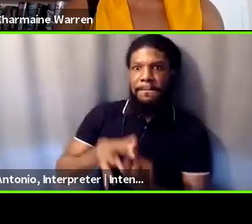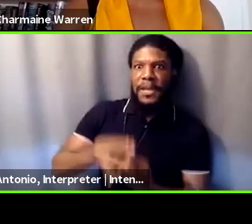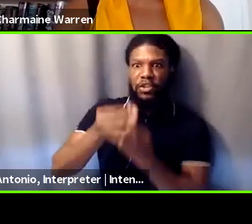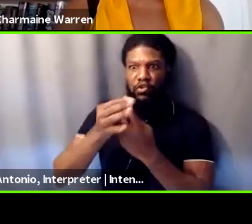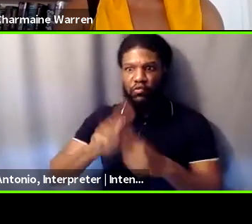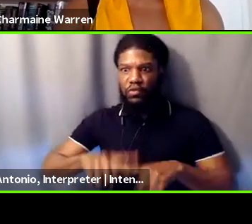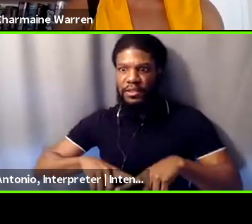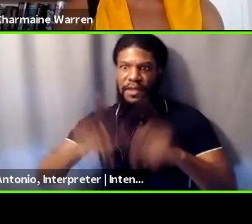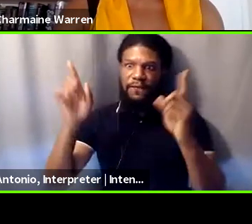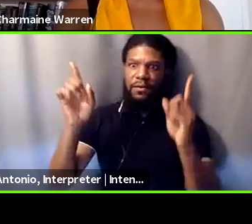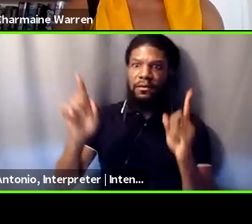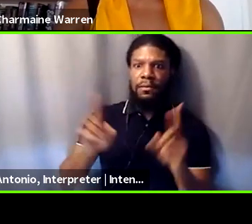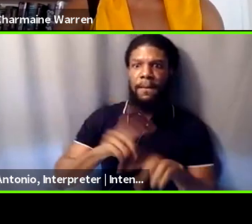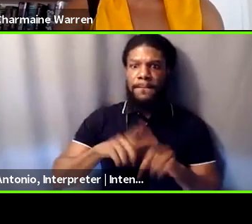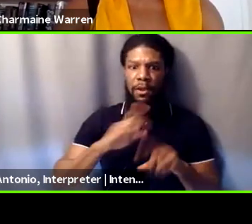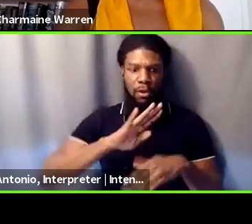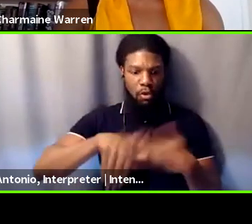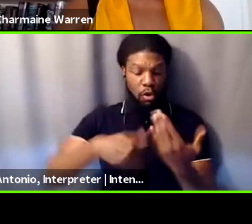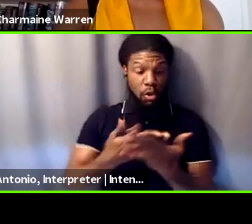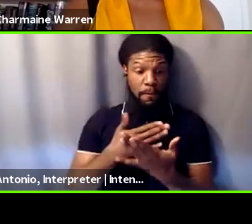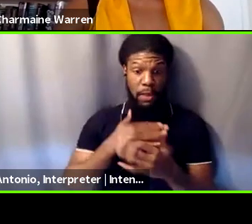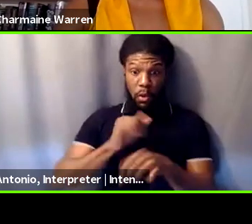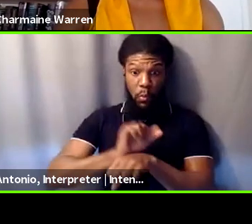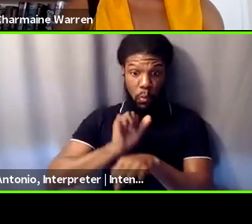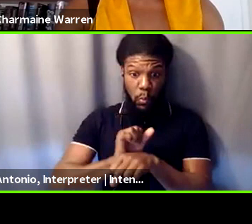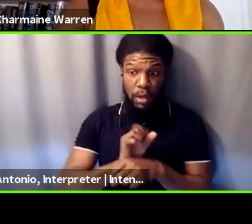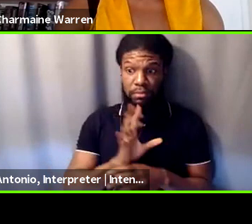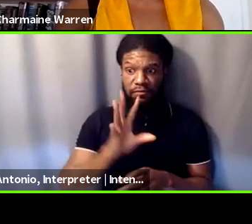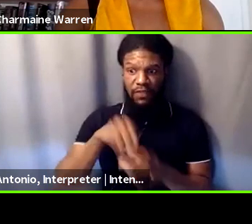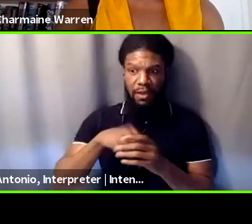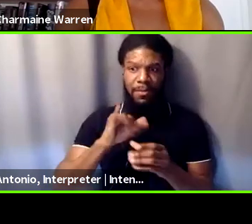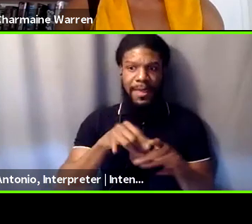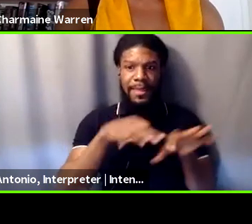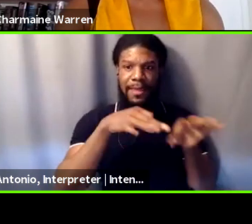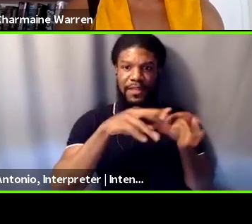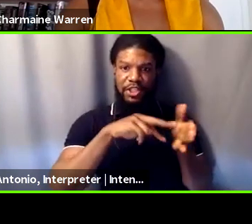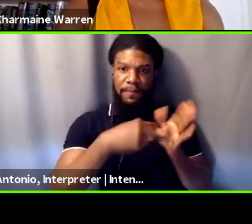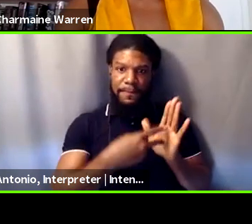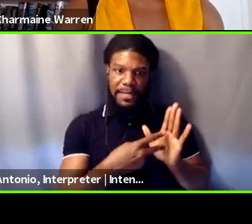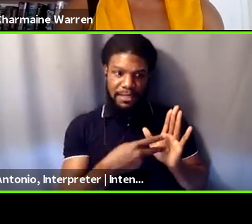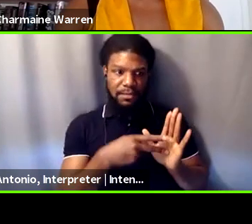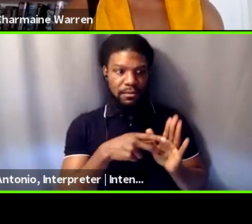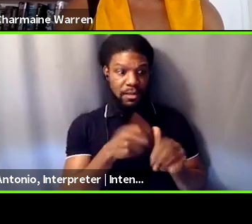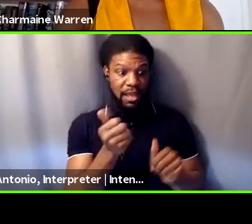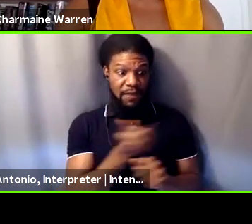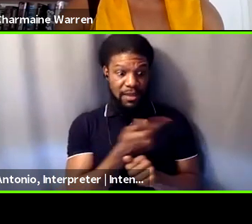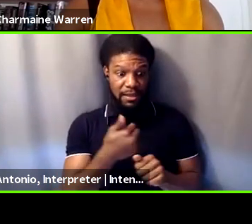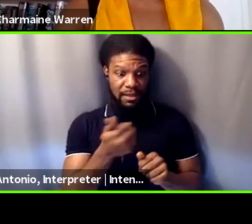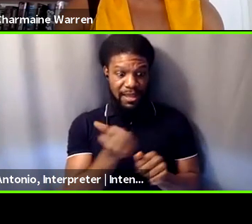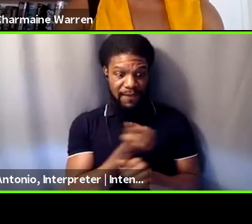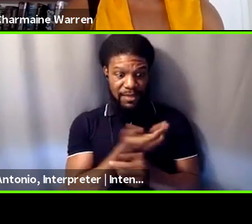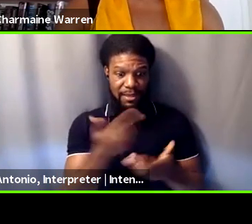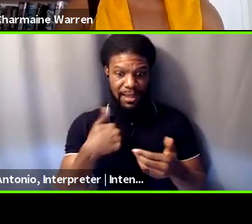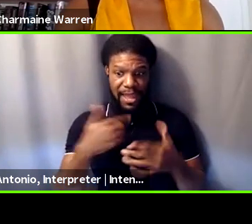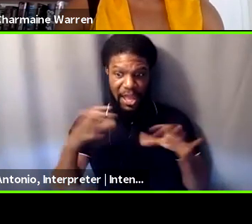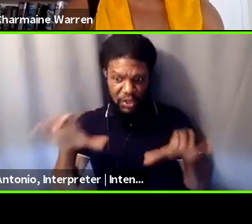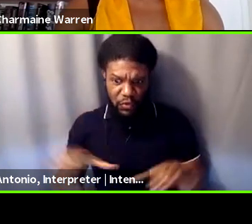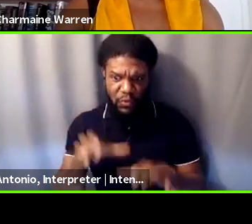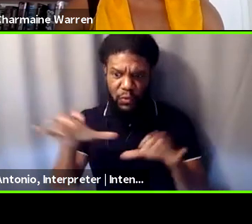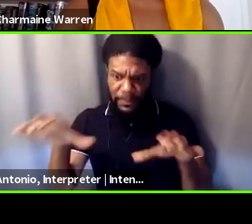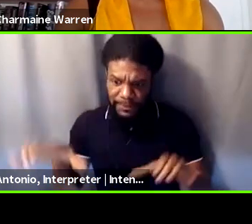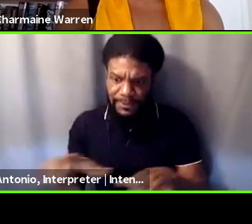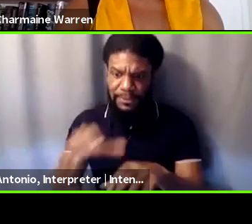and everything I do is a part of that definition, so to speak. I'm everything I do is giving